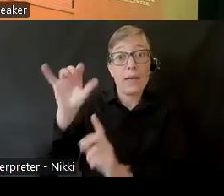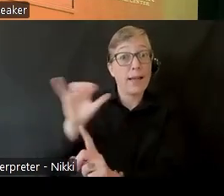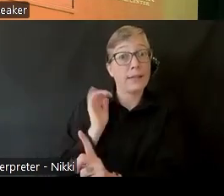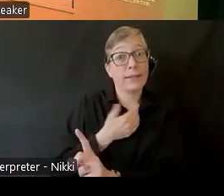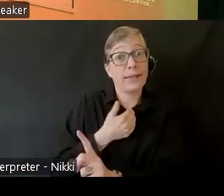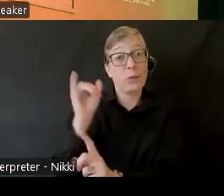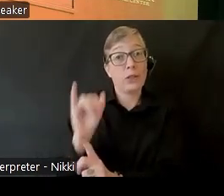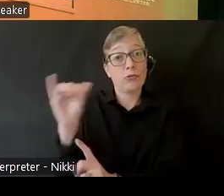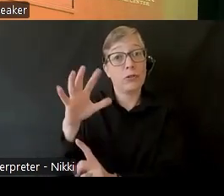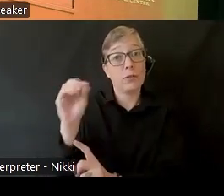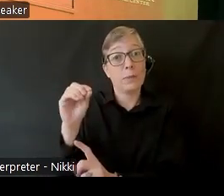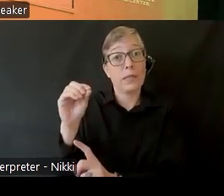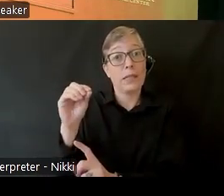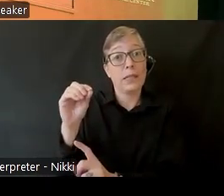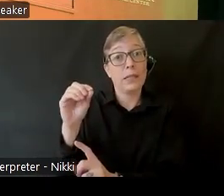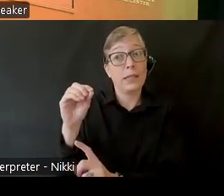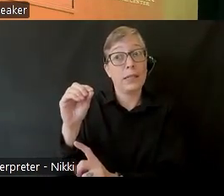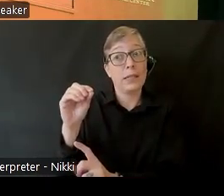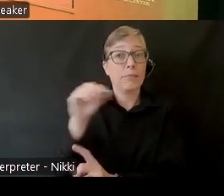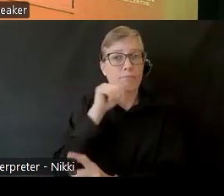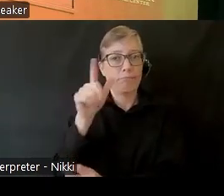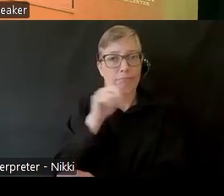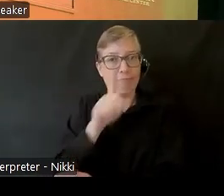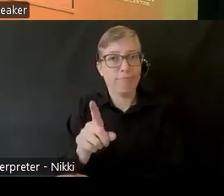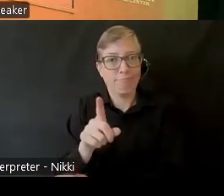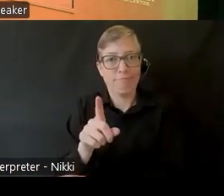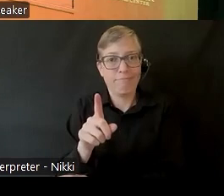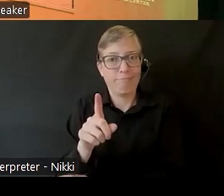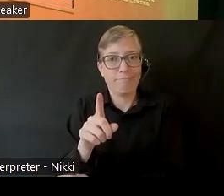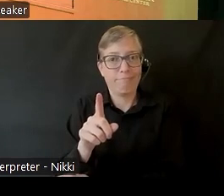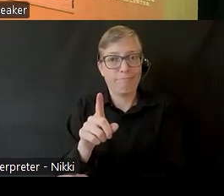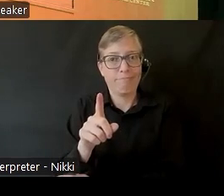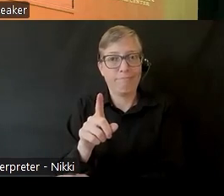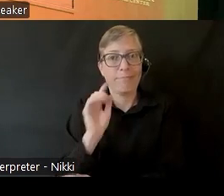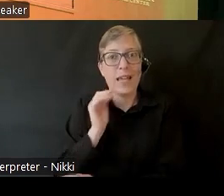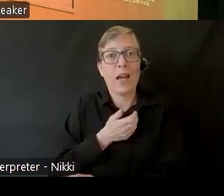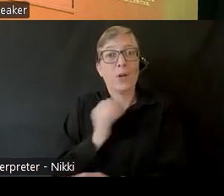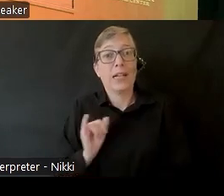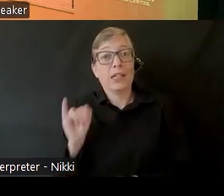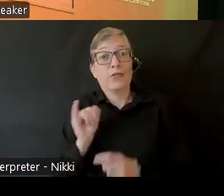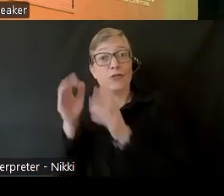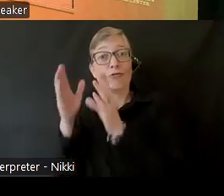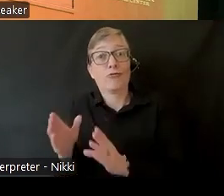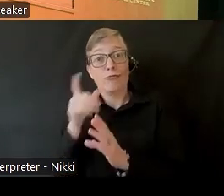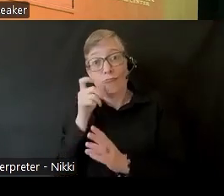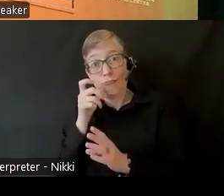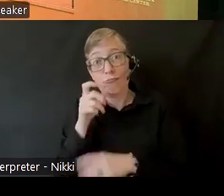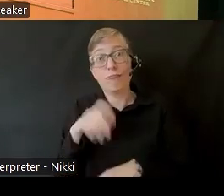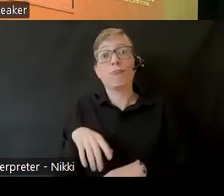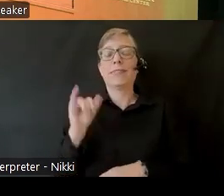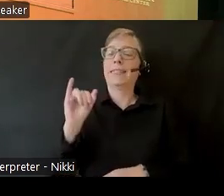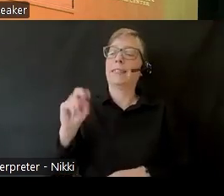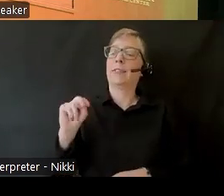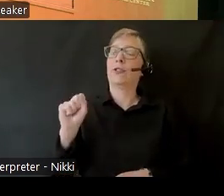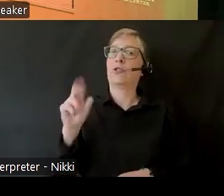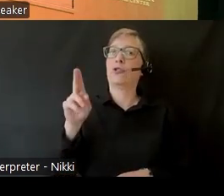payer, but it's not. Actually, our insurer is actually the payer is University of Rochester, right? So